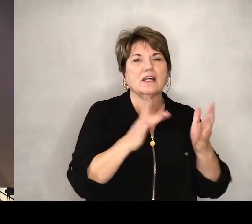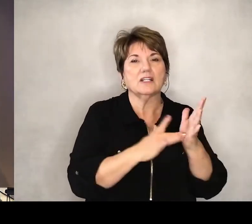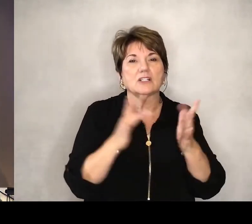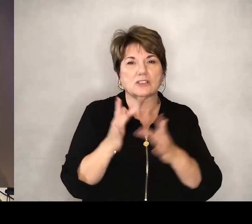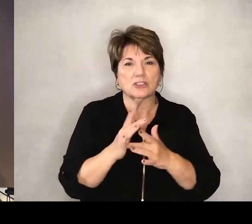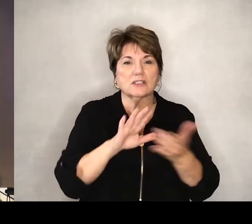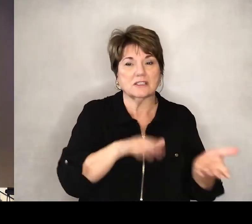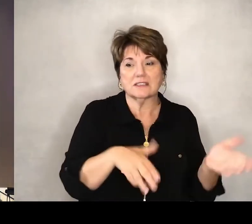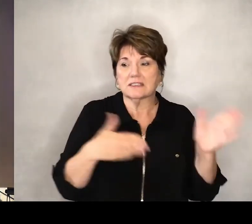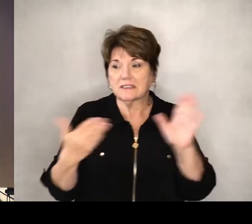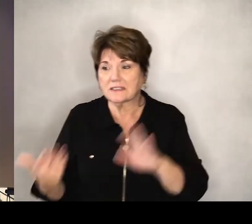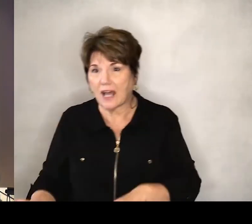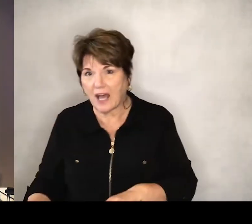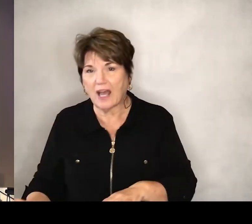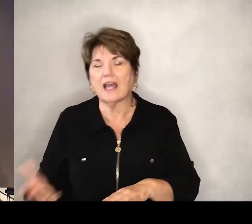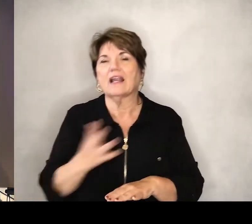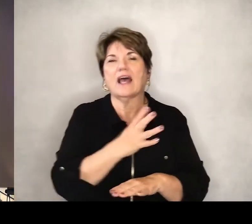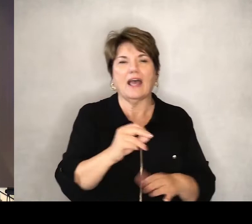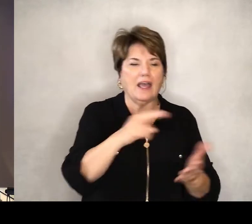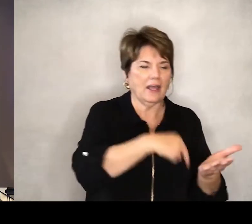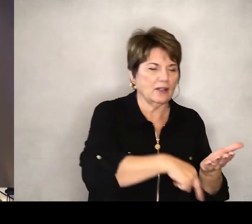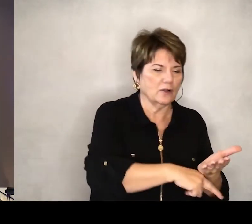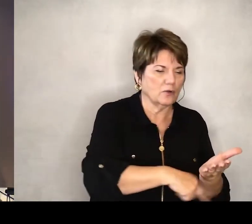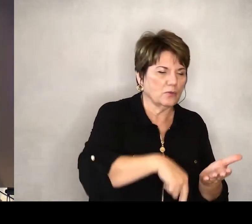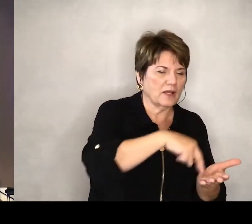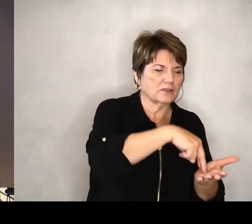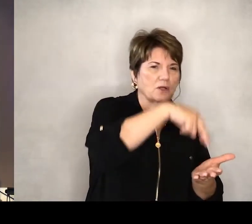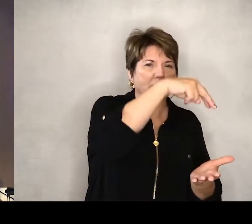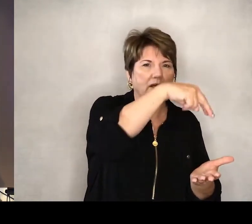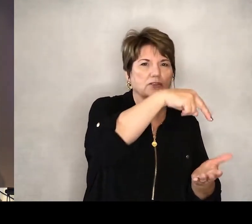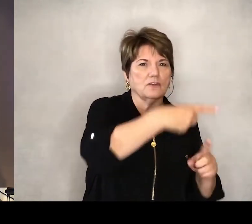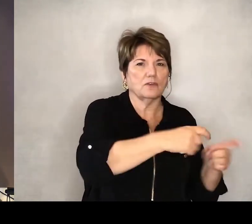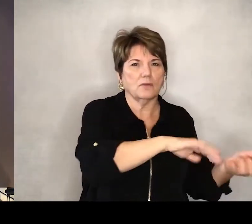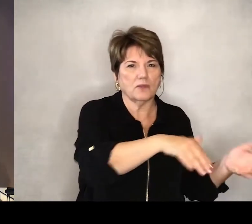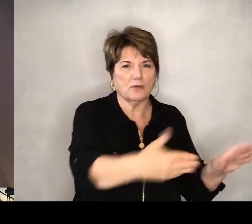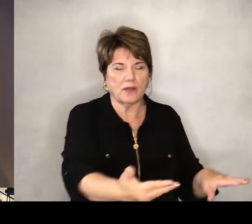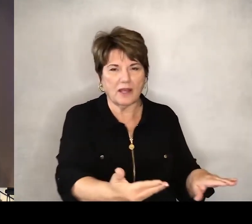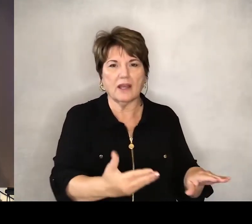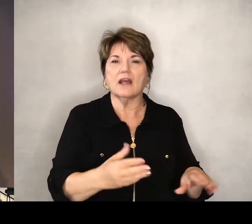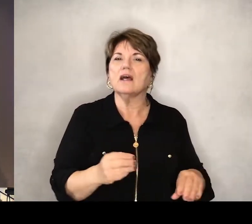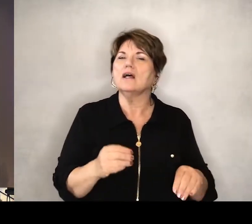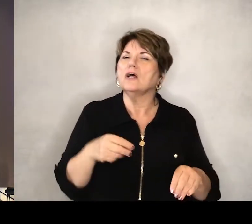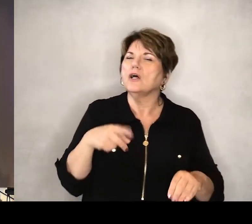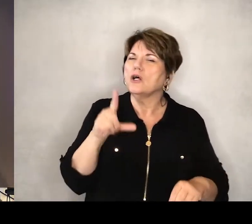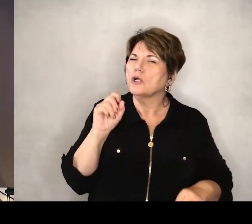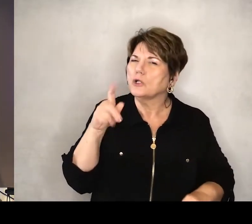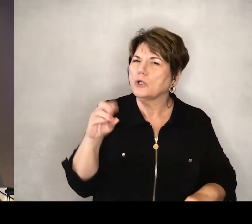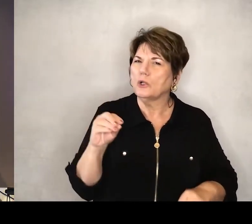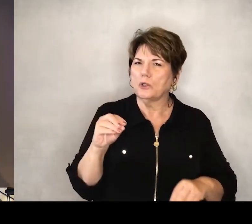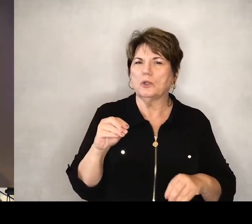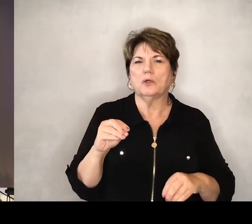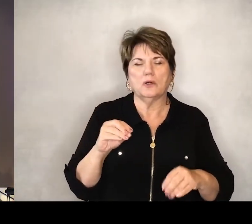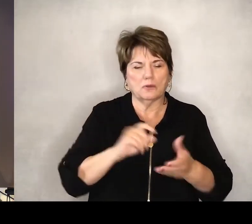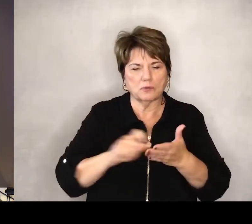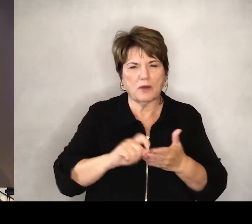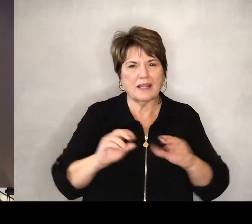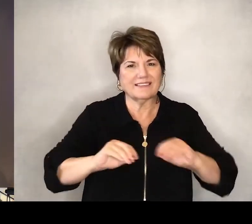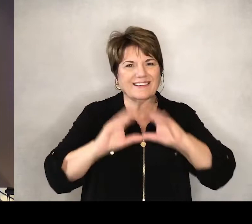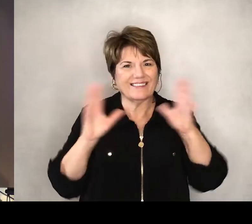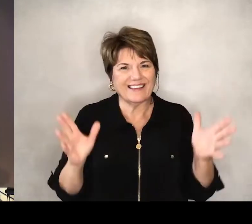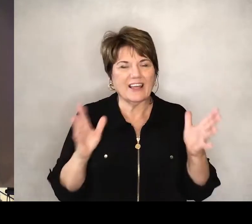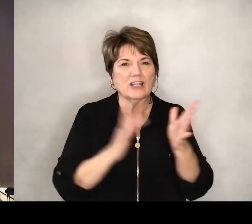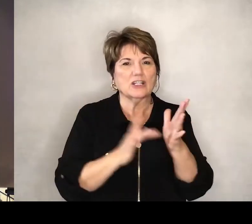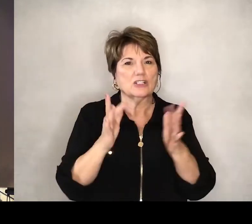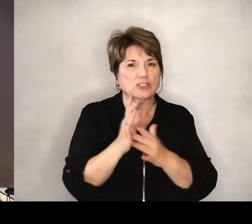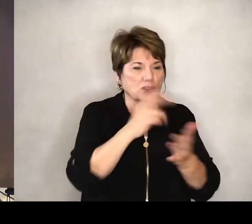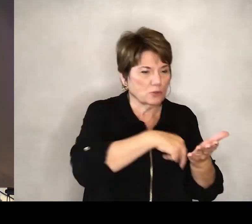actually died, that Jesus was resurrected from the dead, Luke wants to make sure that it's crystal clear that Christ's resurrection from the